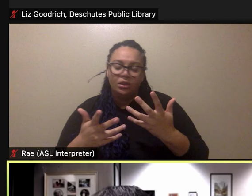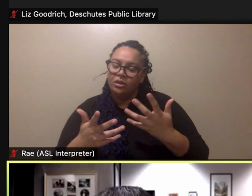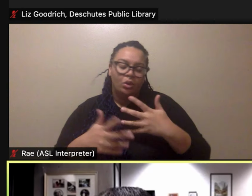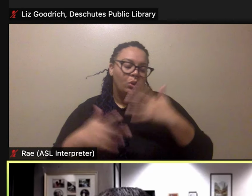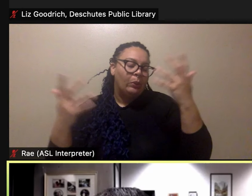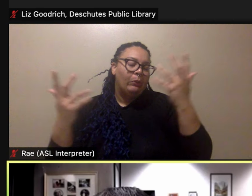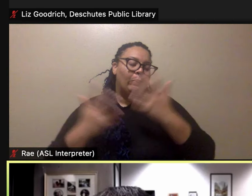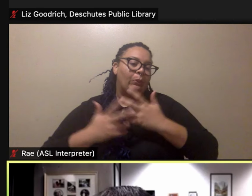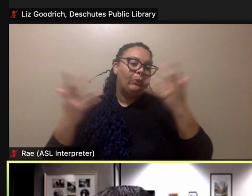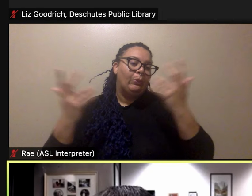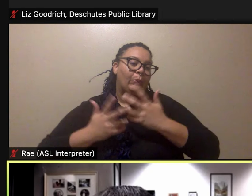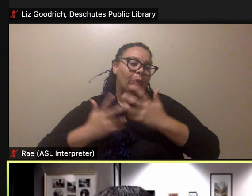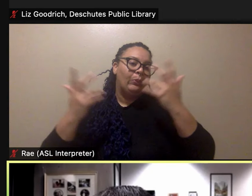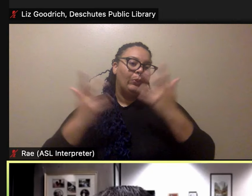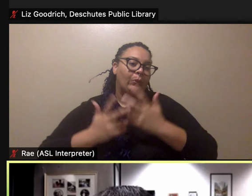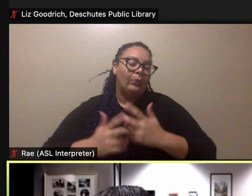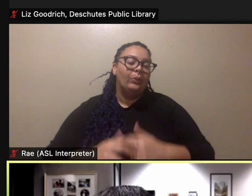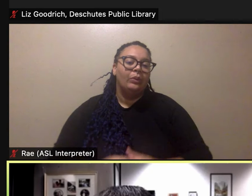unbelievable.